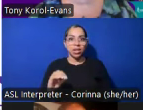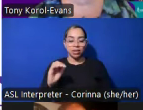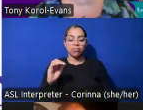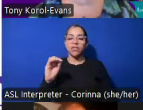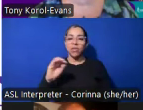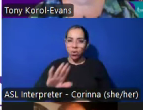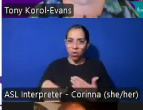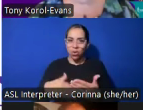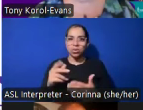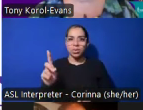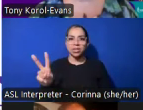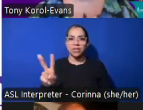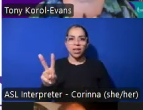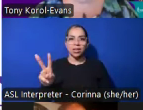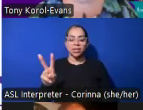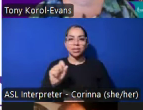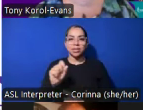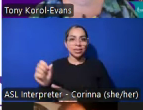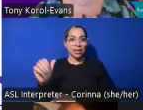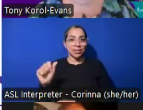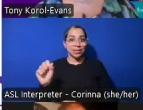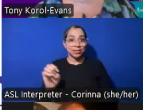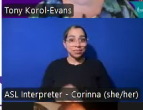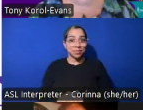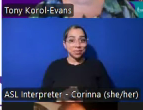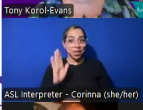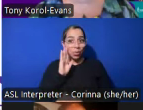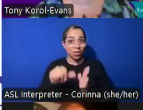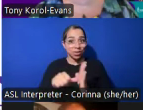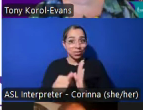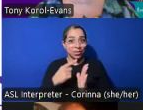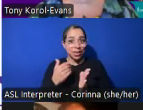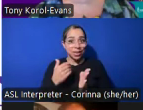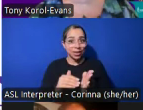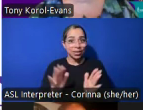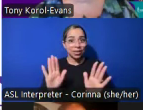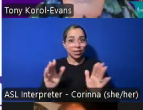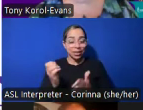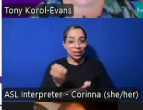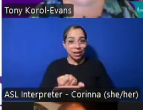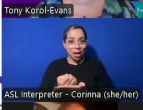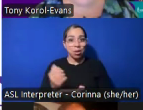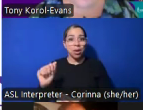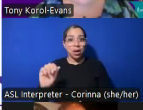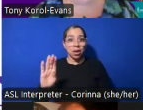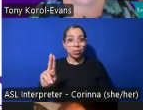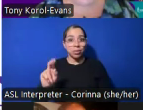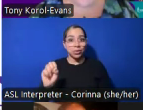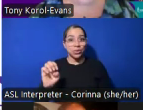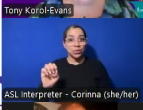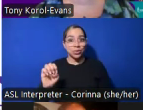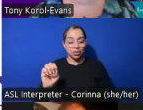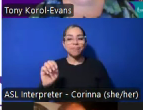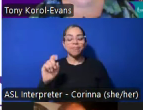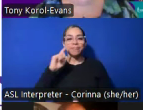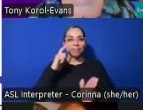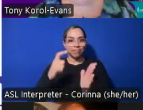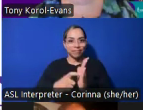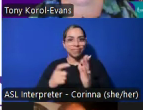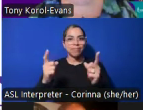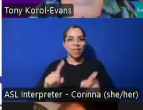cases. I'm going to say that again. Economic abuse exists in 99% of